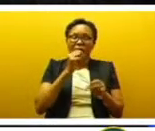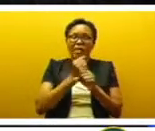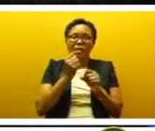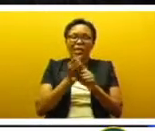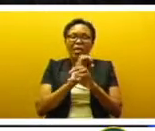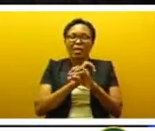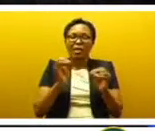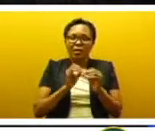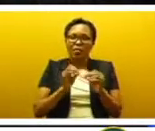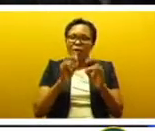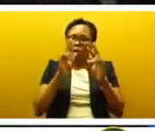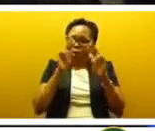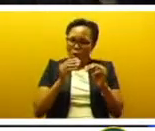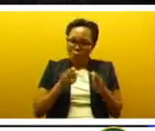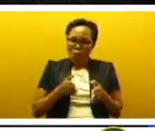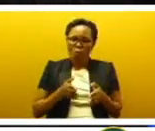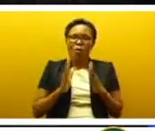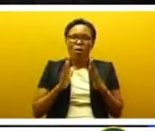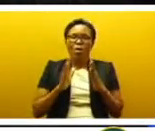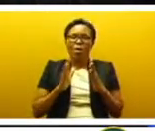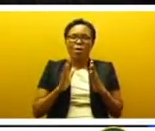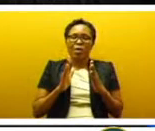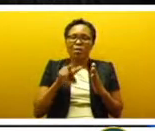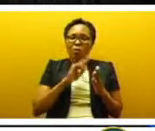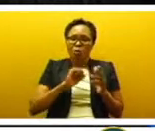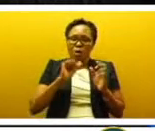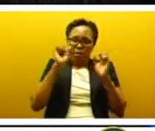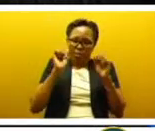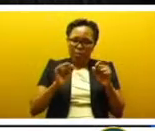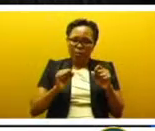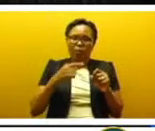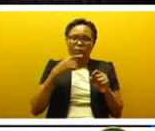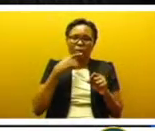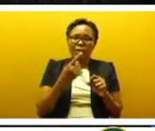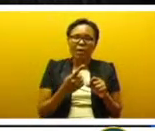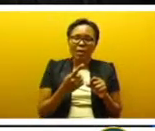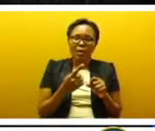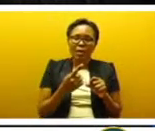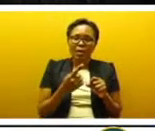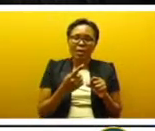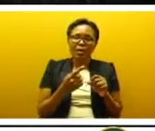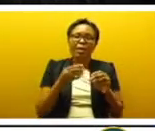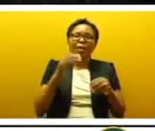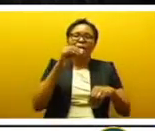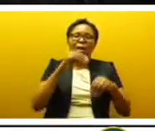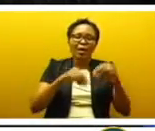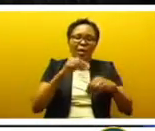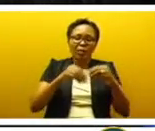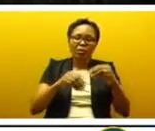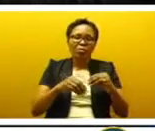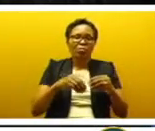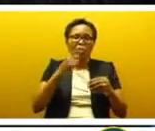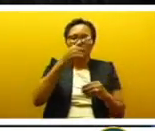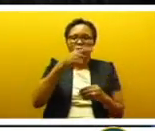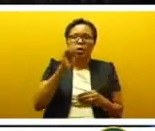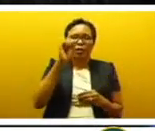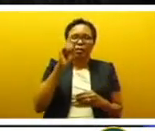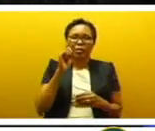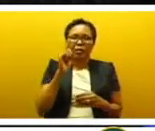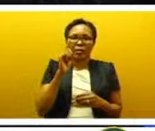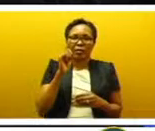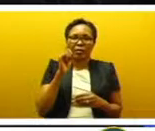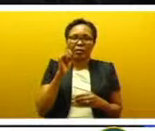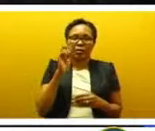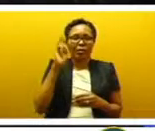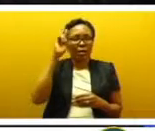is no way in which you can be able to say the election was valid. For a simple reason,